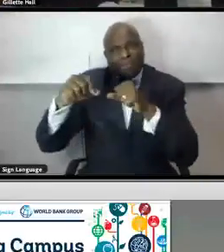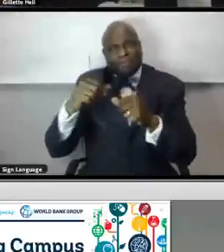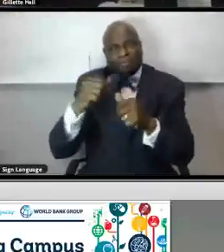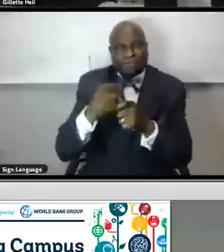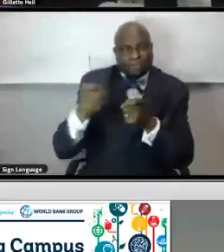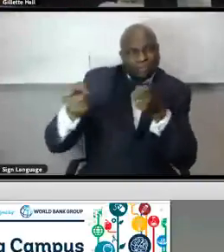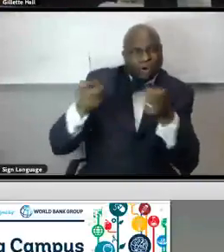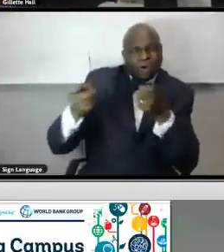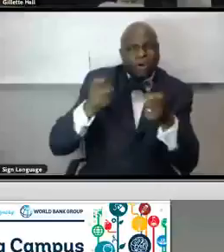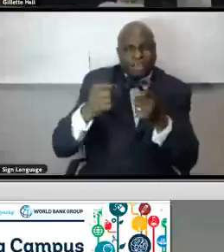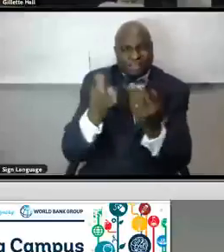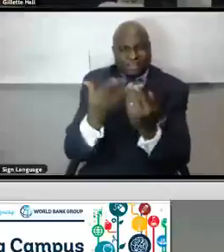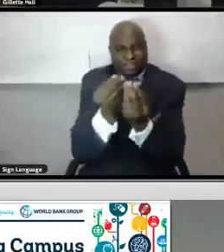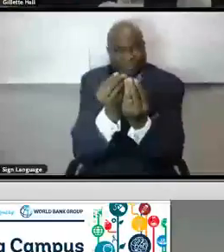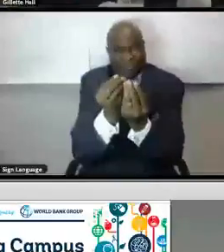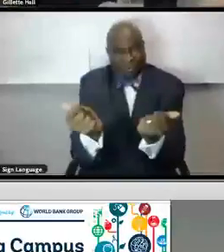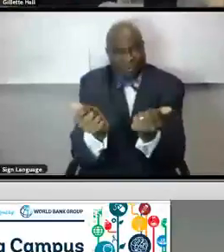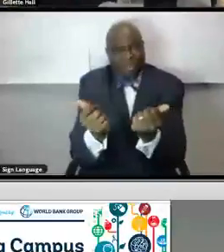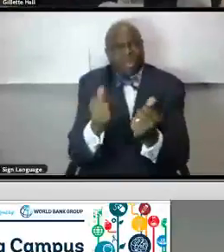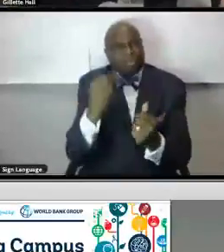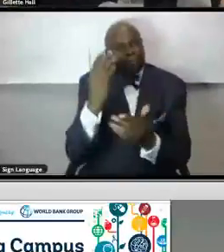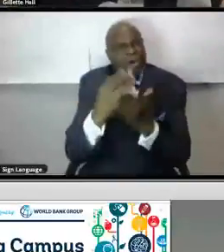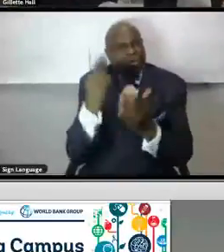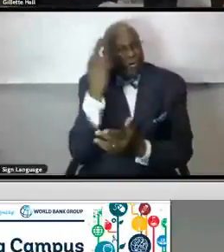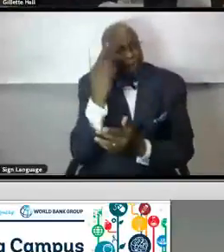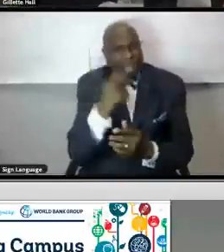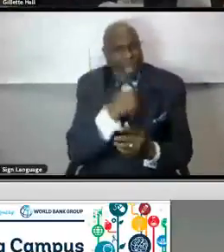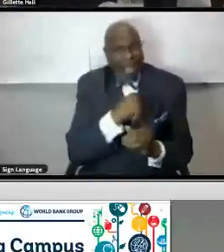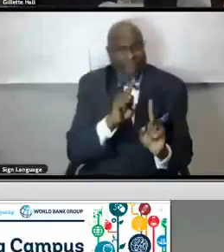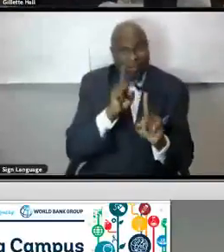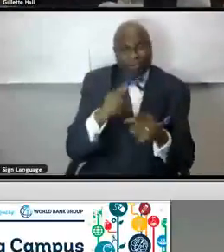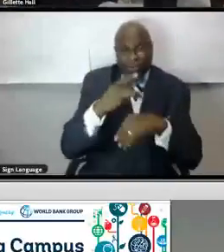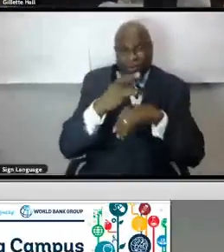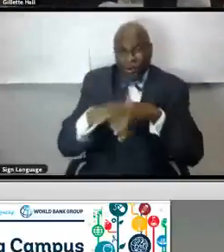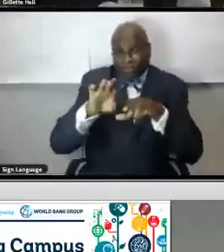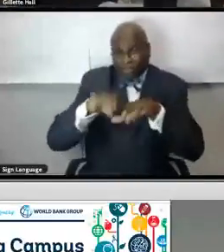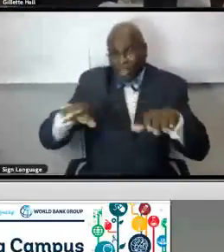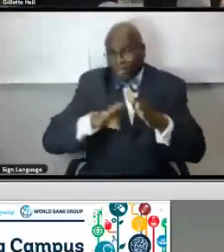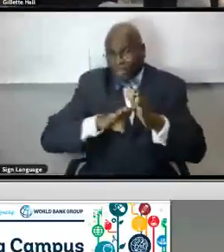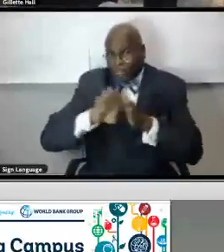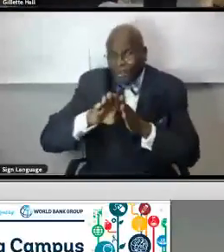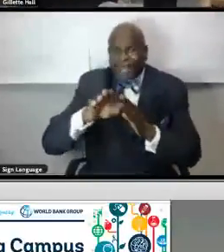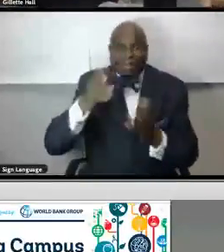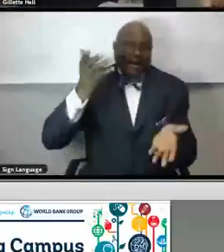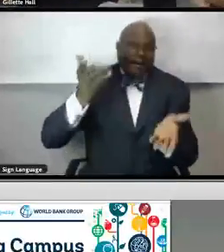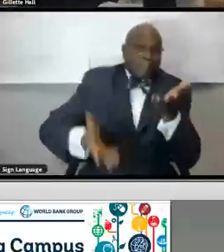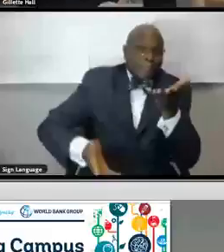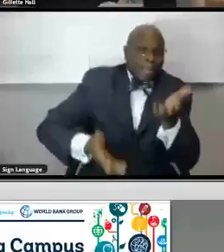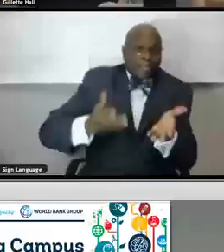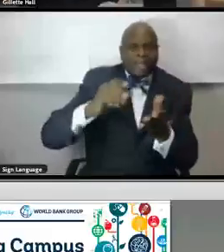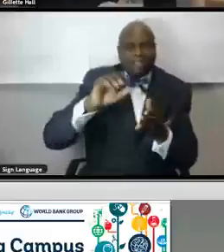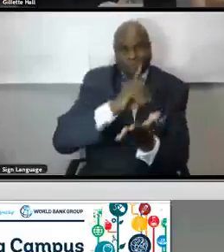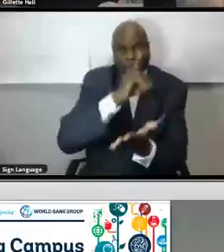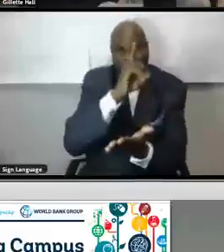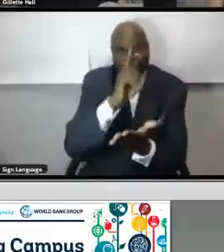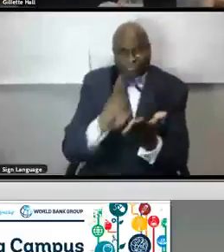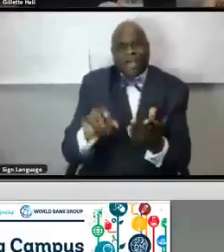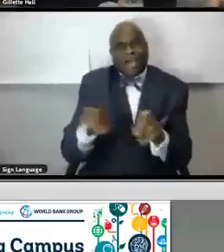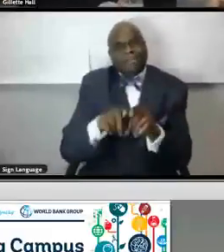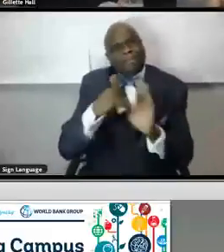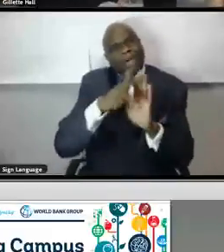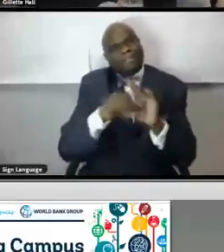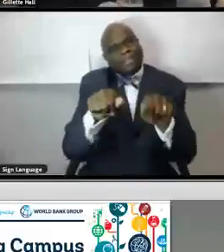easy to resolve. So part of the reason why I go to early child development and maybe even discrimination as a